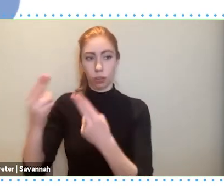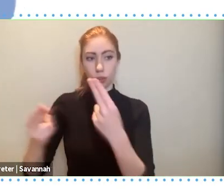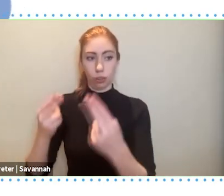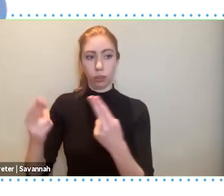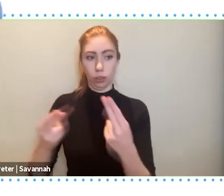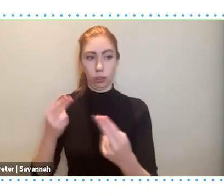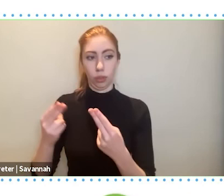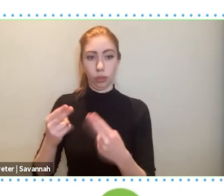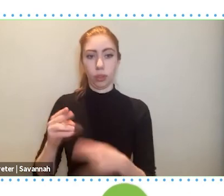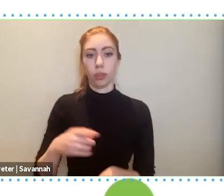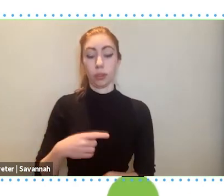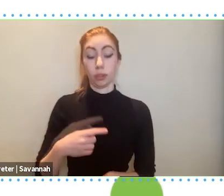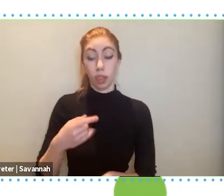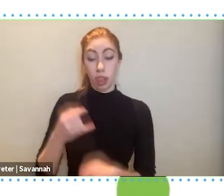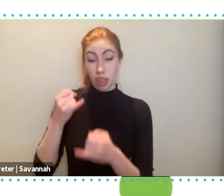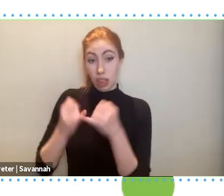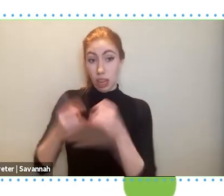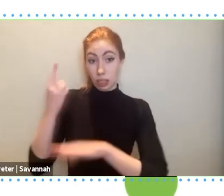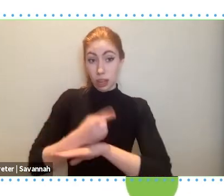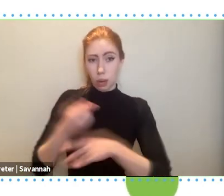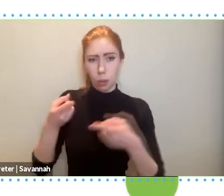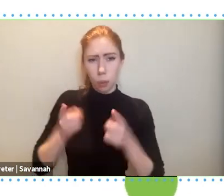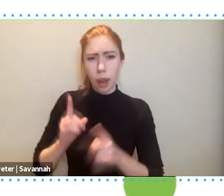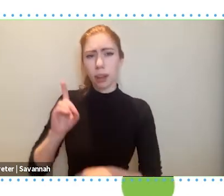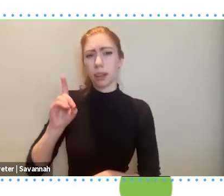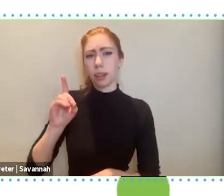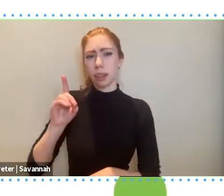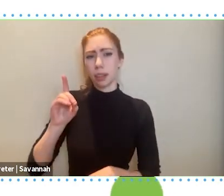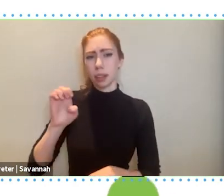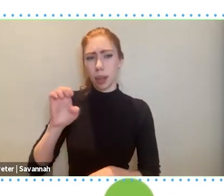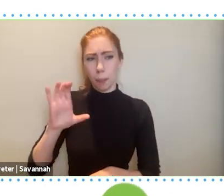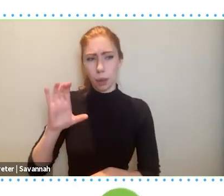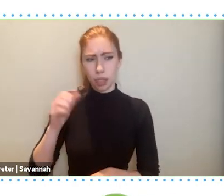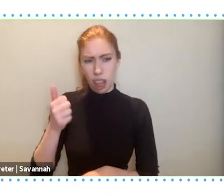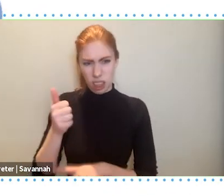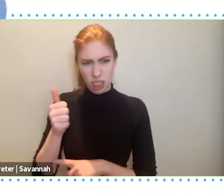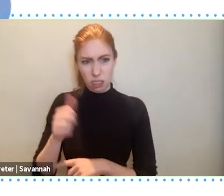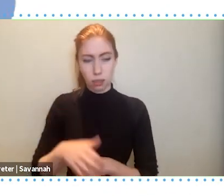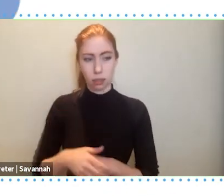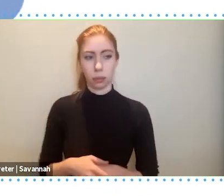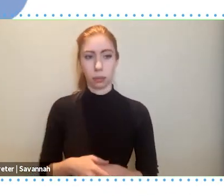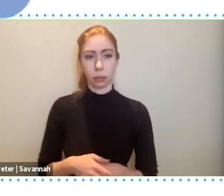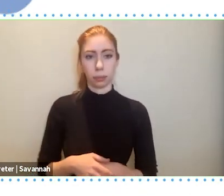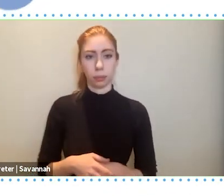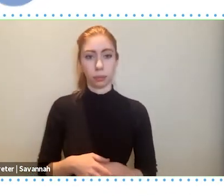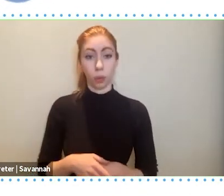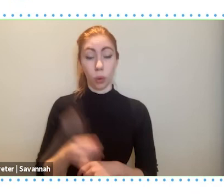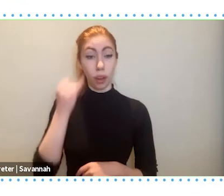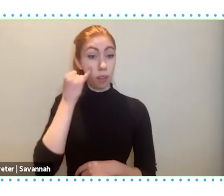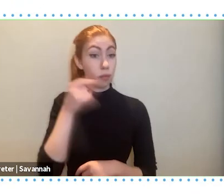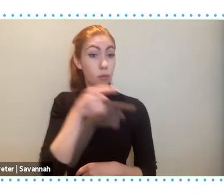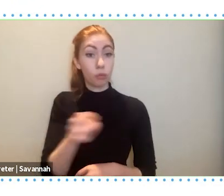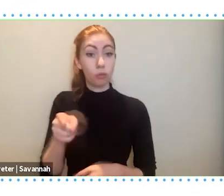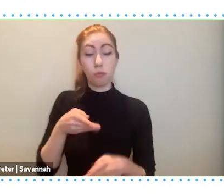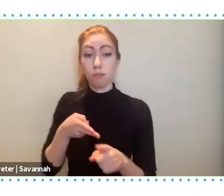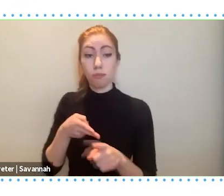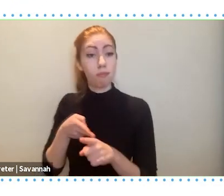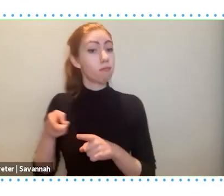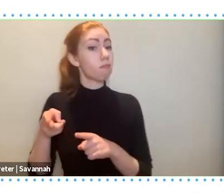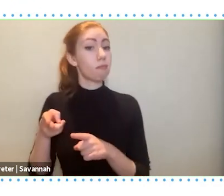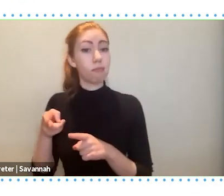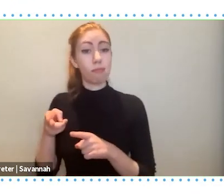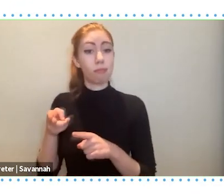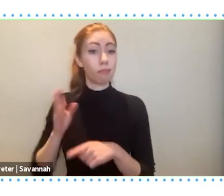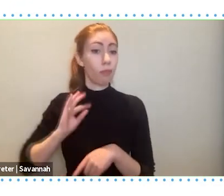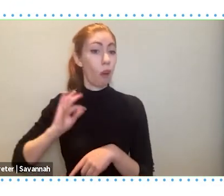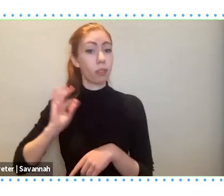a company to deliver an innovative program, or if you know a young professional who's demonstrated exemplary volunteer leadership,